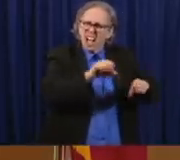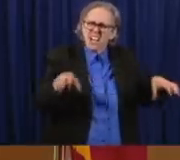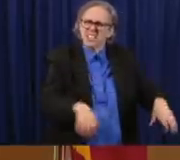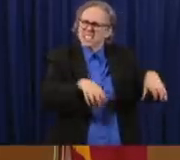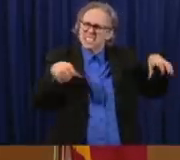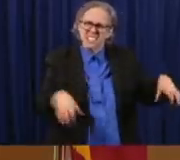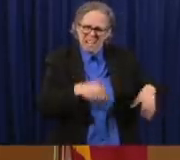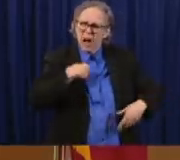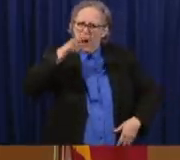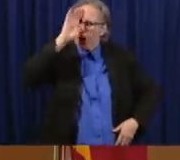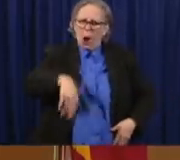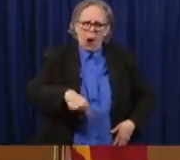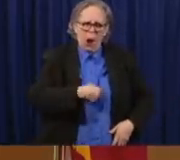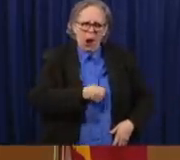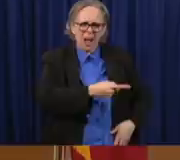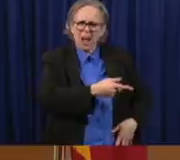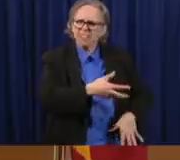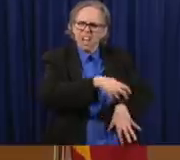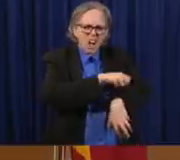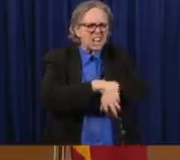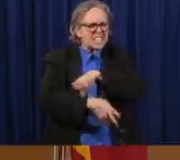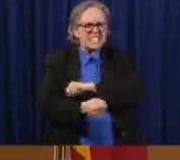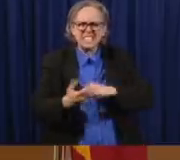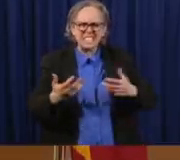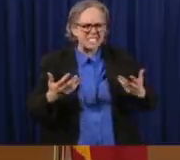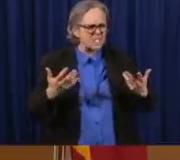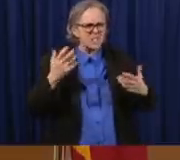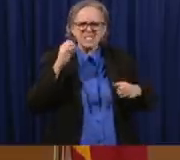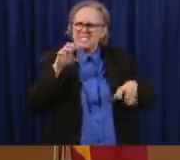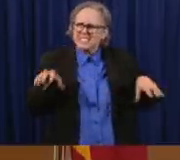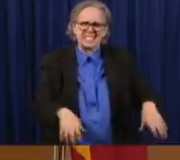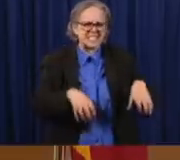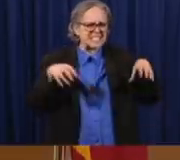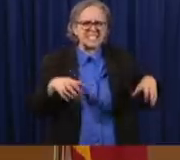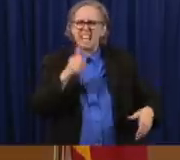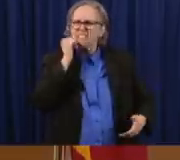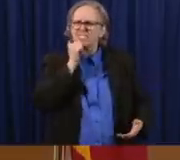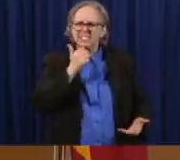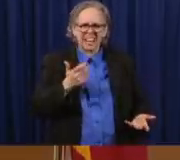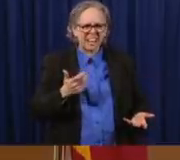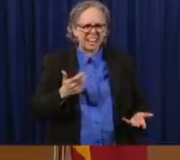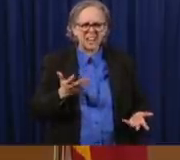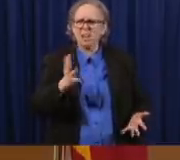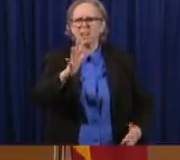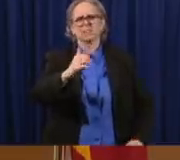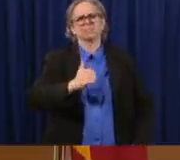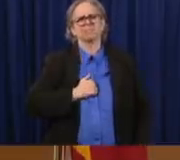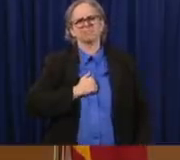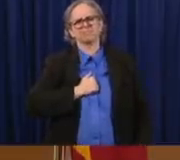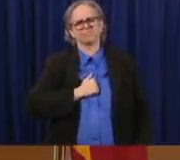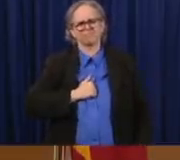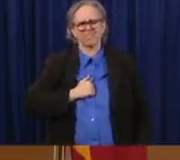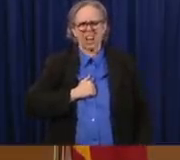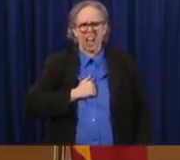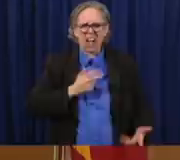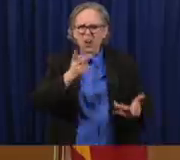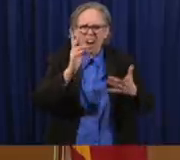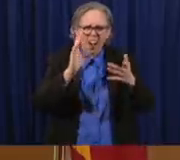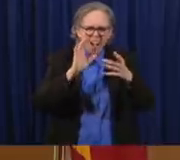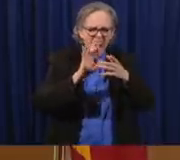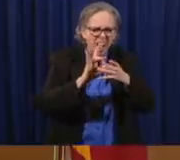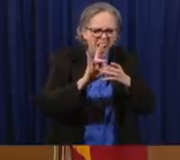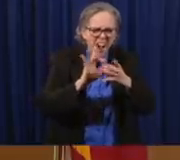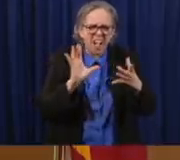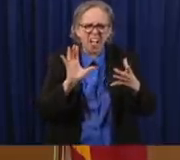up our sleeves and working on it every single day. So I apologize. And your listeners, you always have